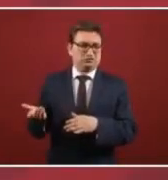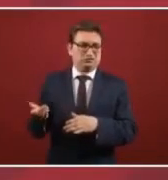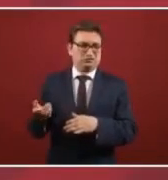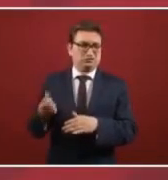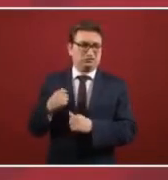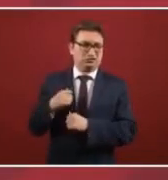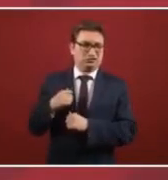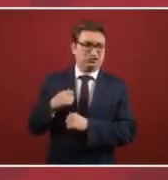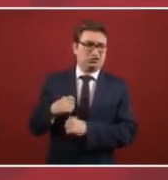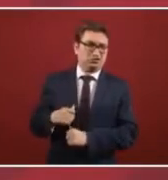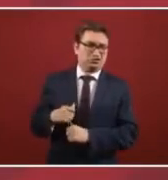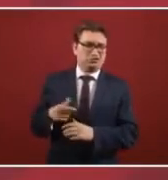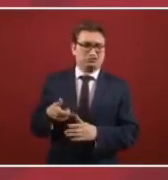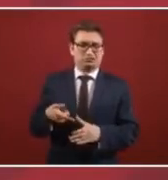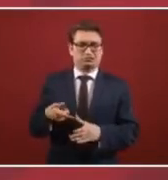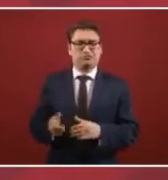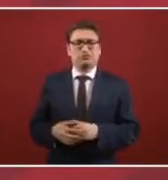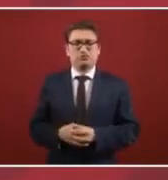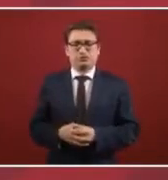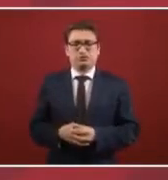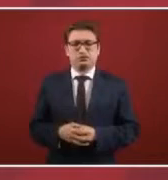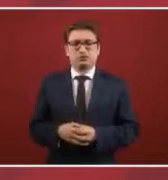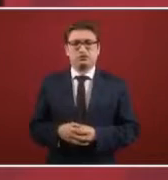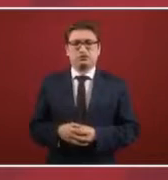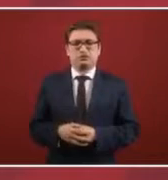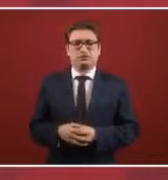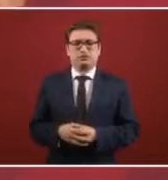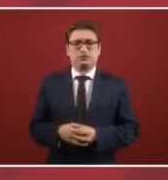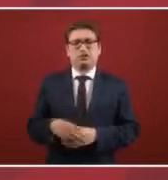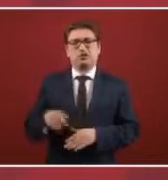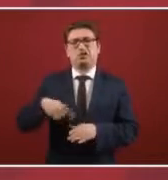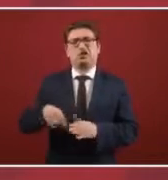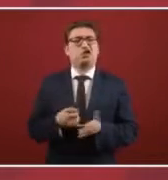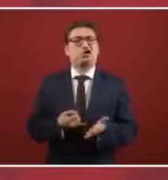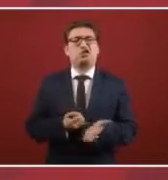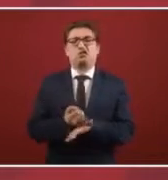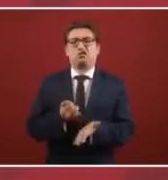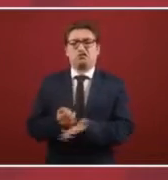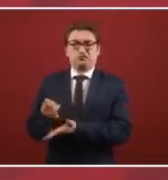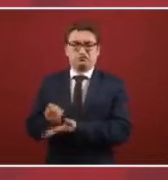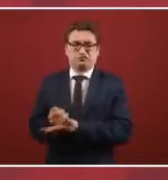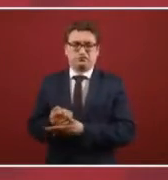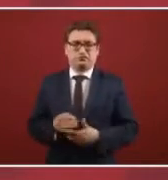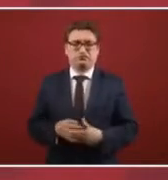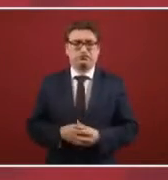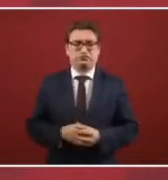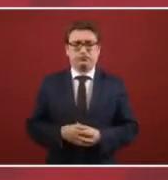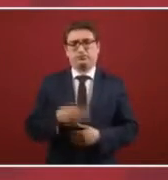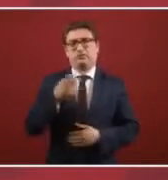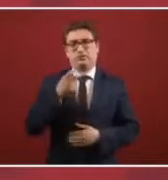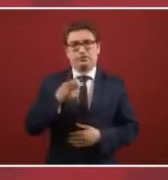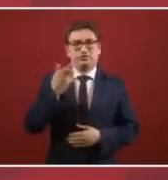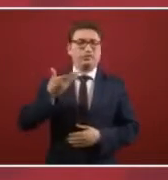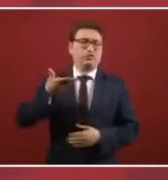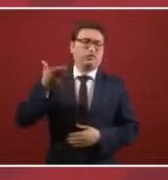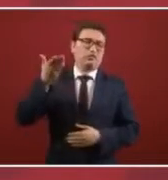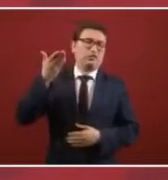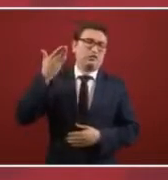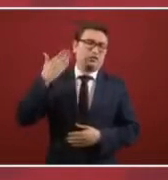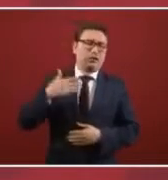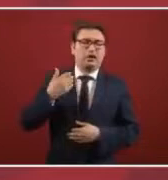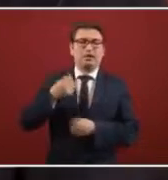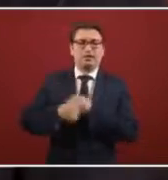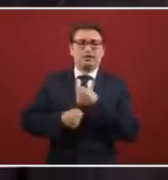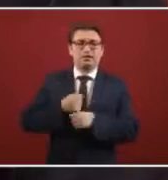potentados The ones that were in power, eran los que realmente decidían. that were actually deciding. Entonces así fueron creando So todo that's tipo how de